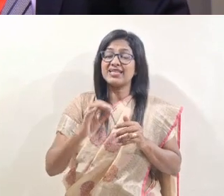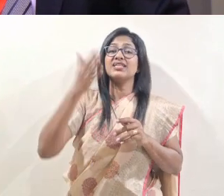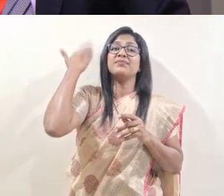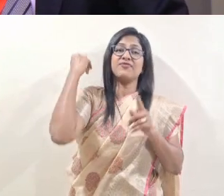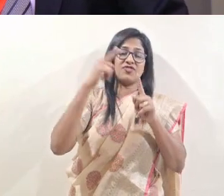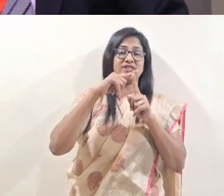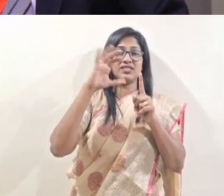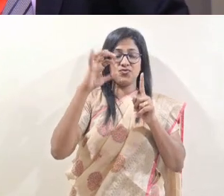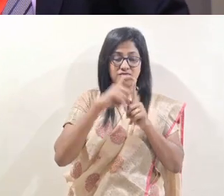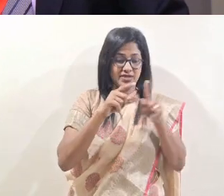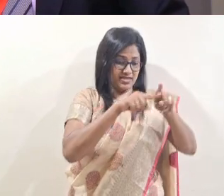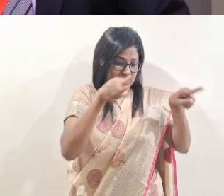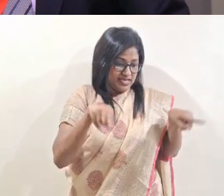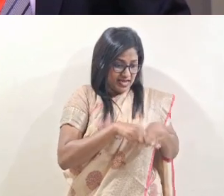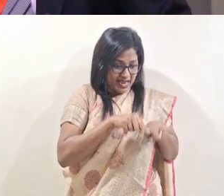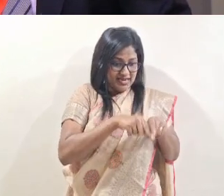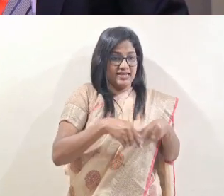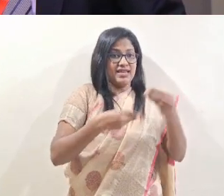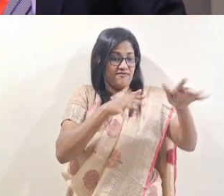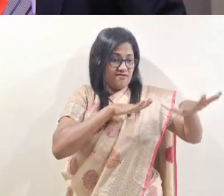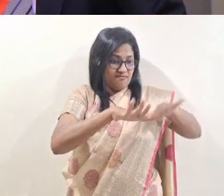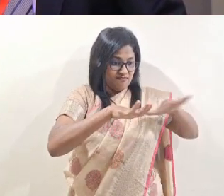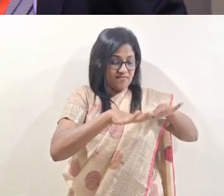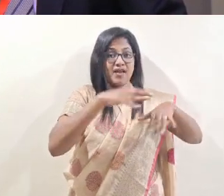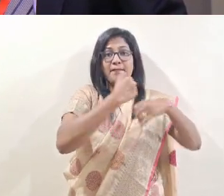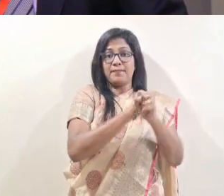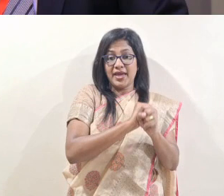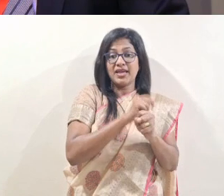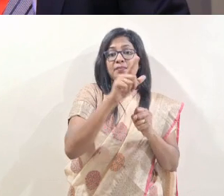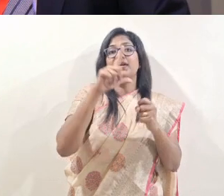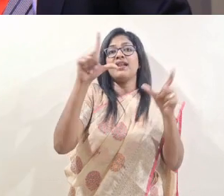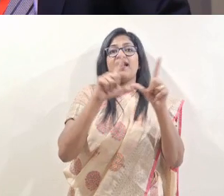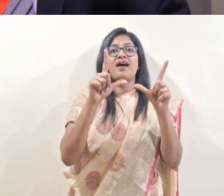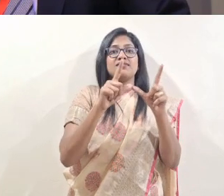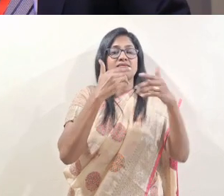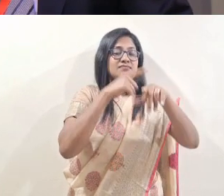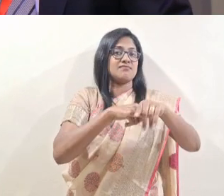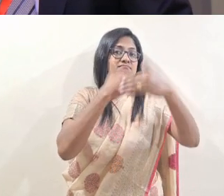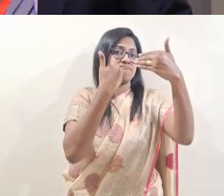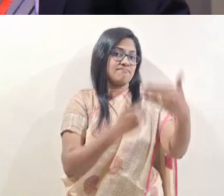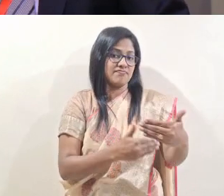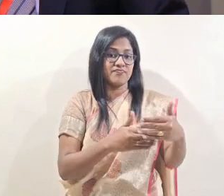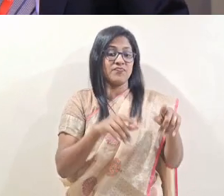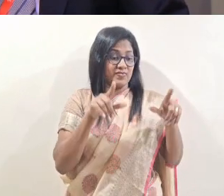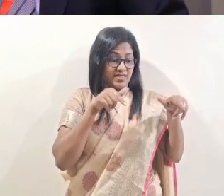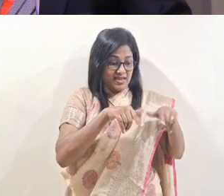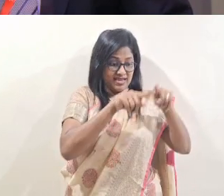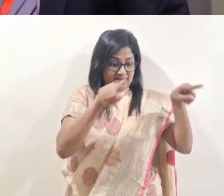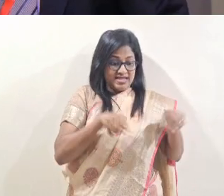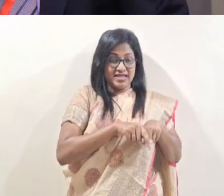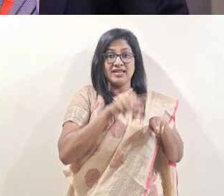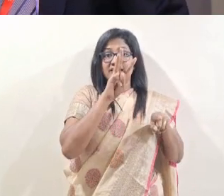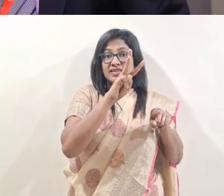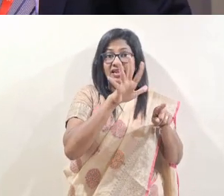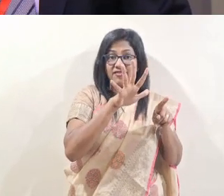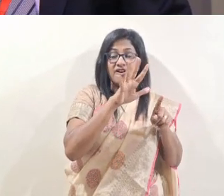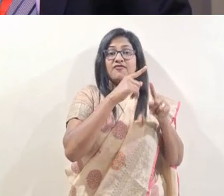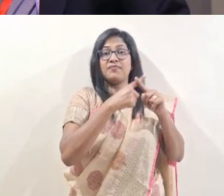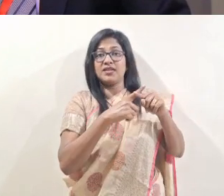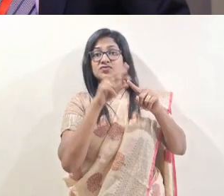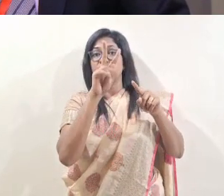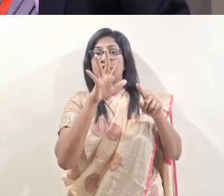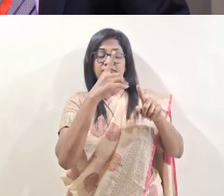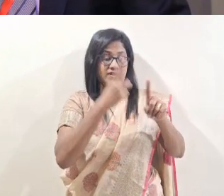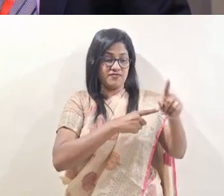lands to develop that real estate, but on a license period. With the license of the land for the 35 years plus 25 years,